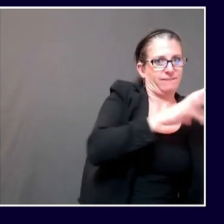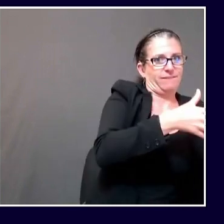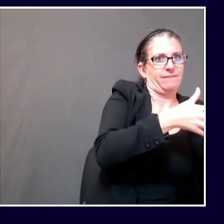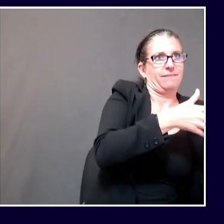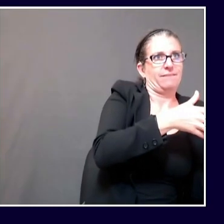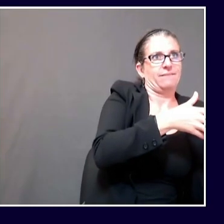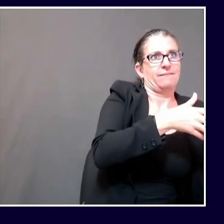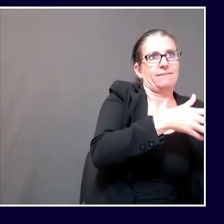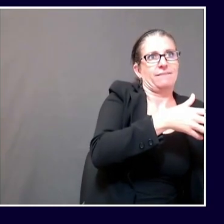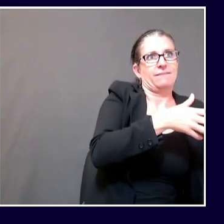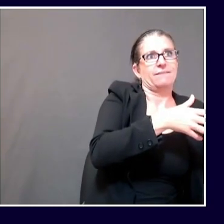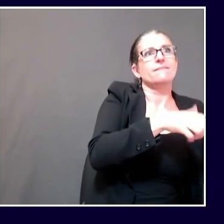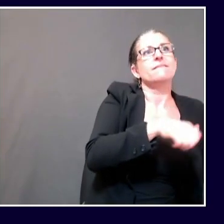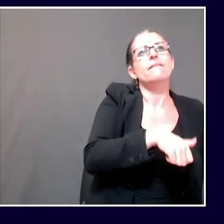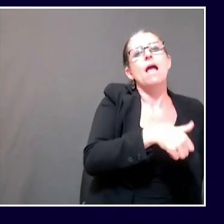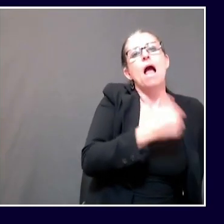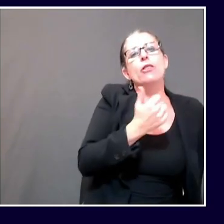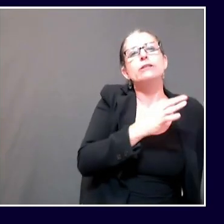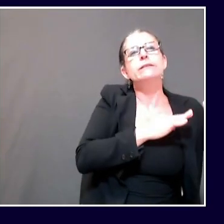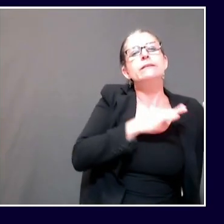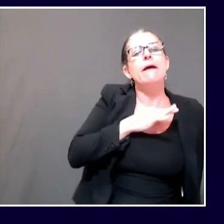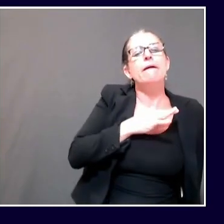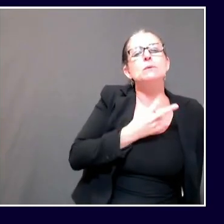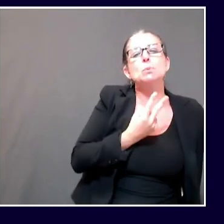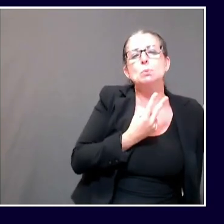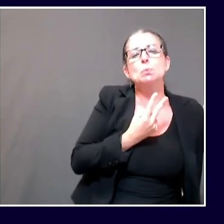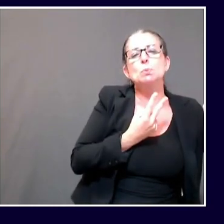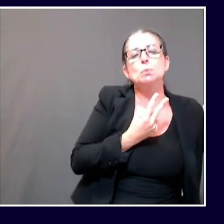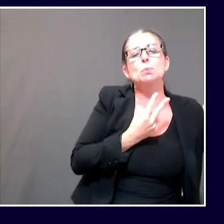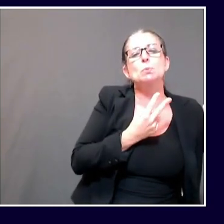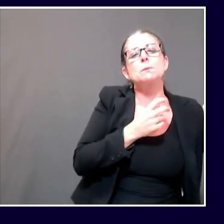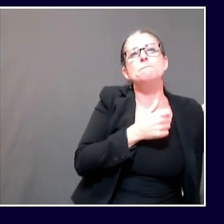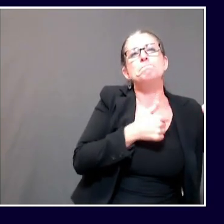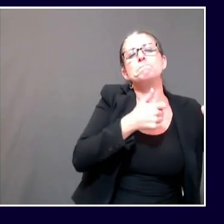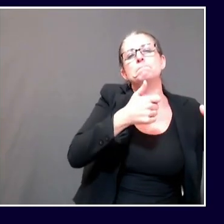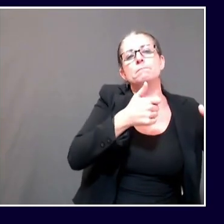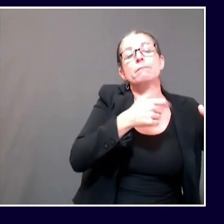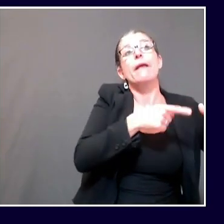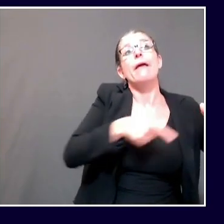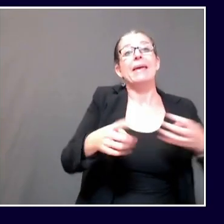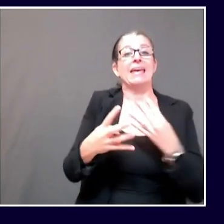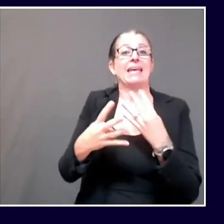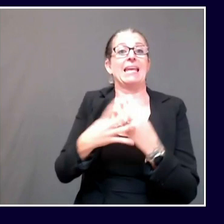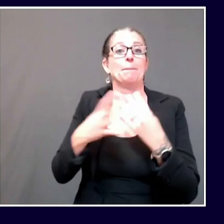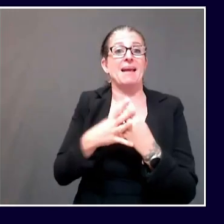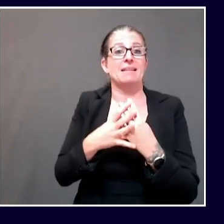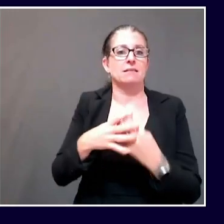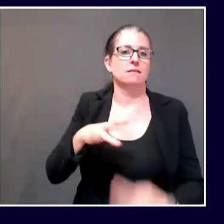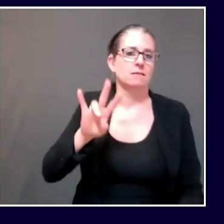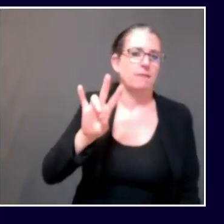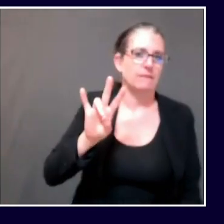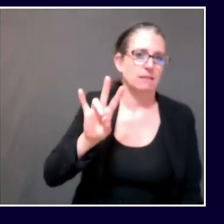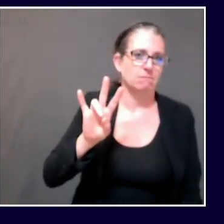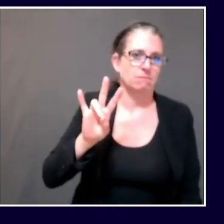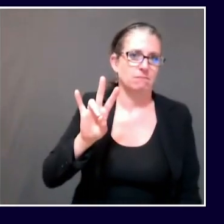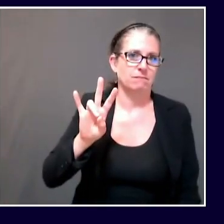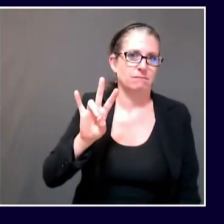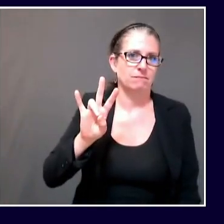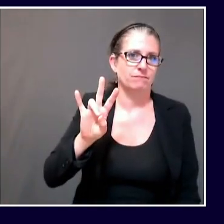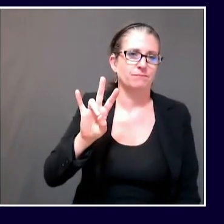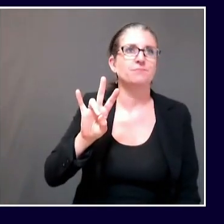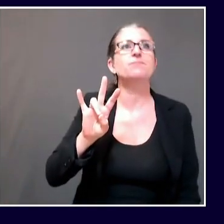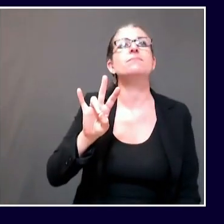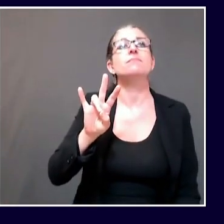building, and 7 cases among inmates. At least as to the York County Jail, there have been no new cases since